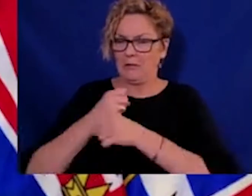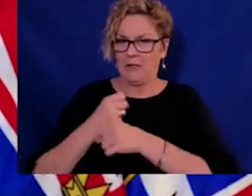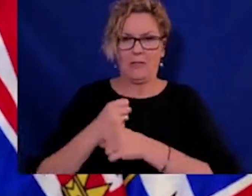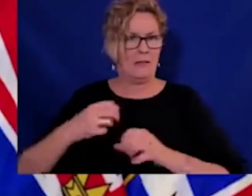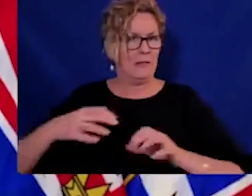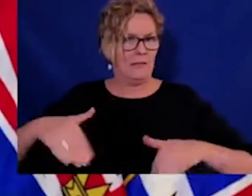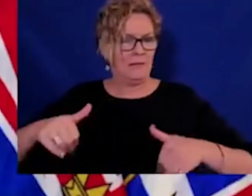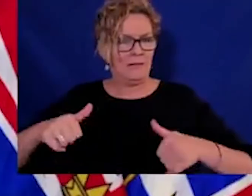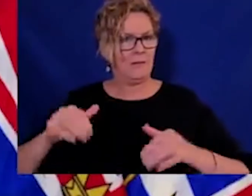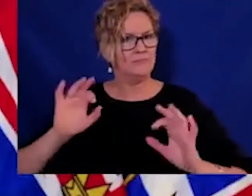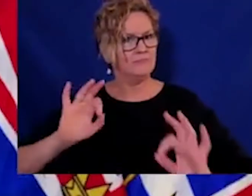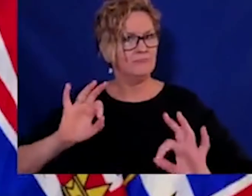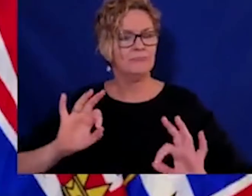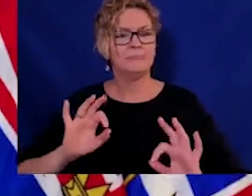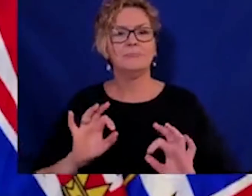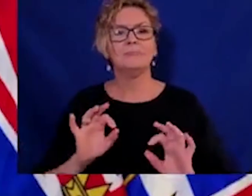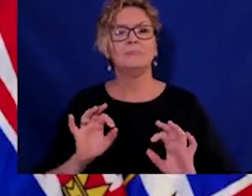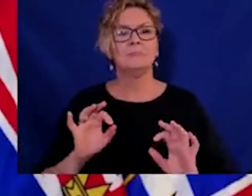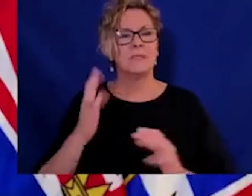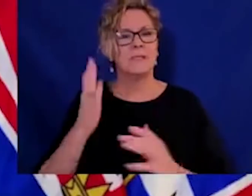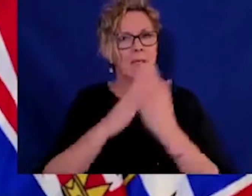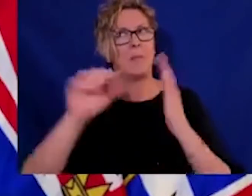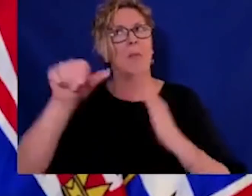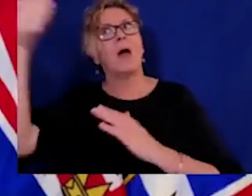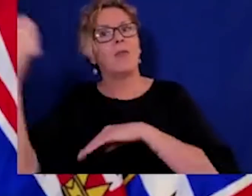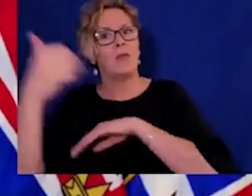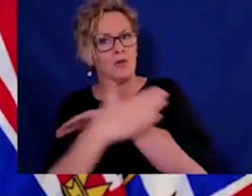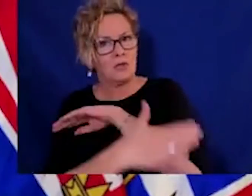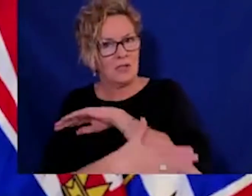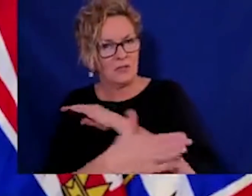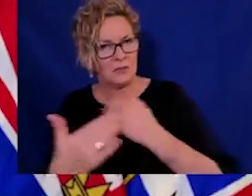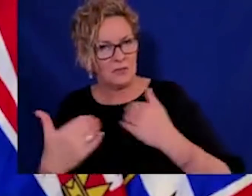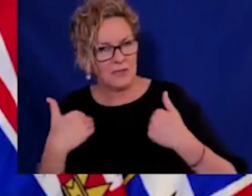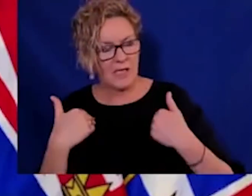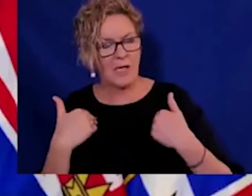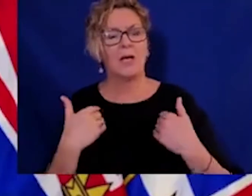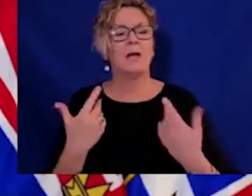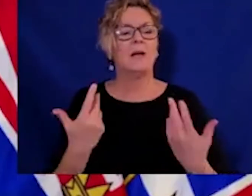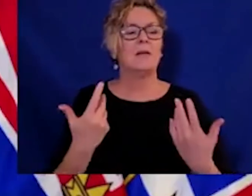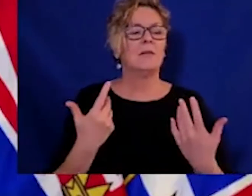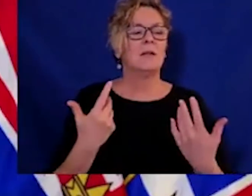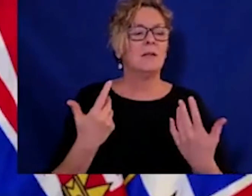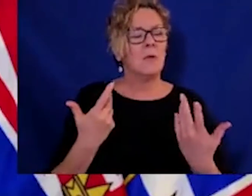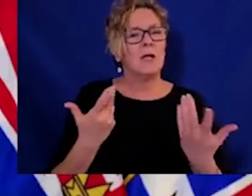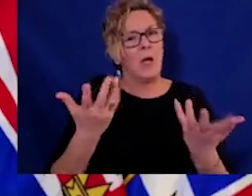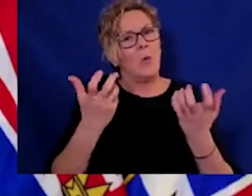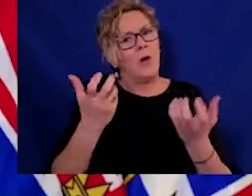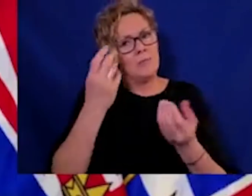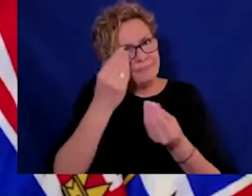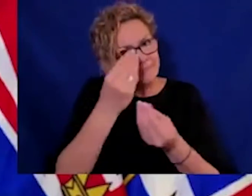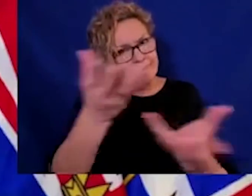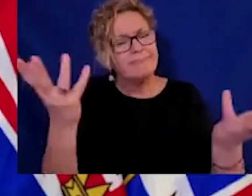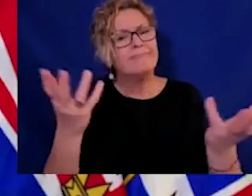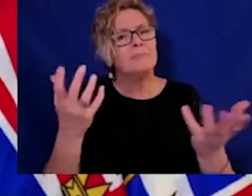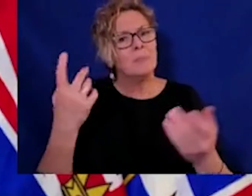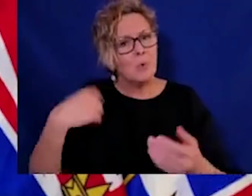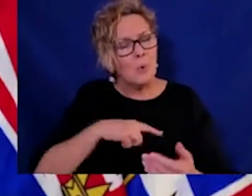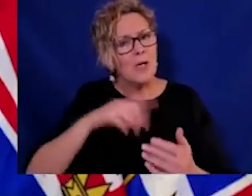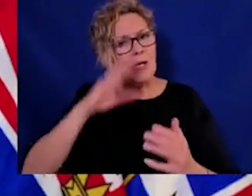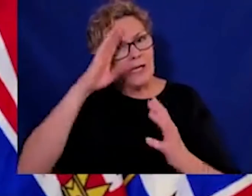wanted to bring people up to date on where we are with those types of rapid tests. We are expecting more of the tests to